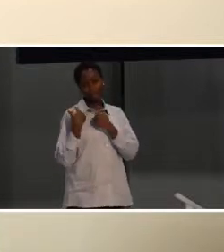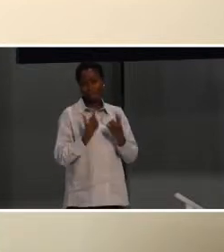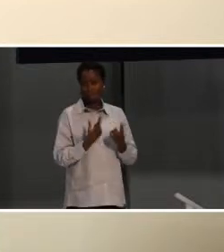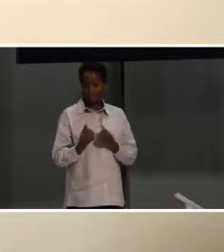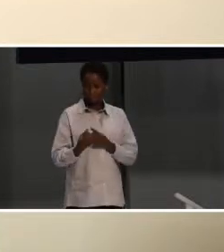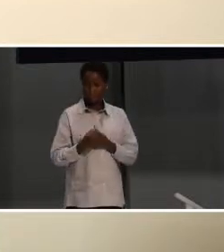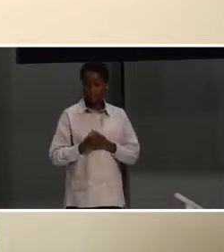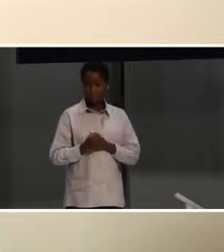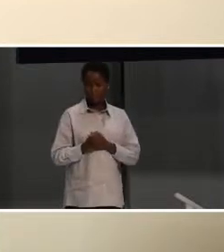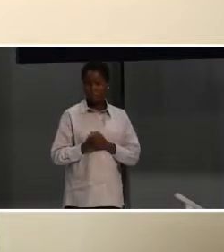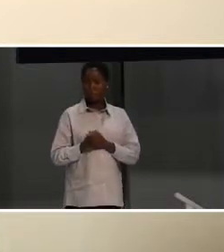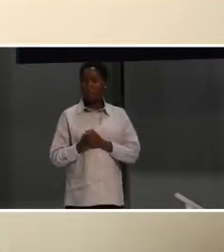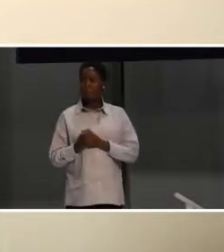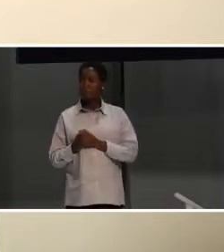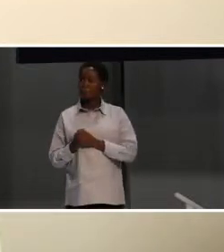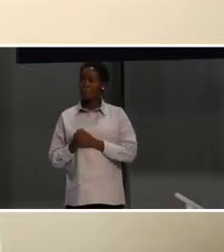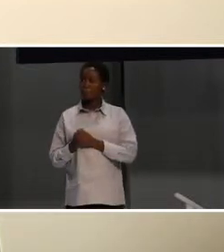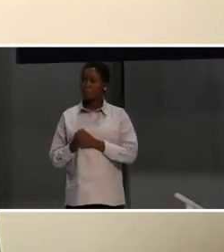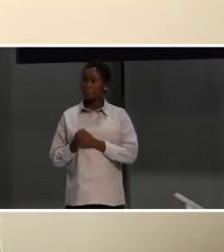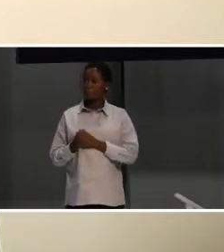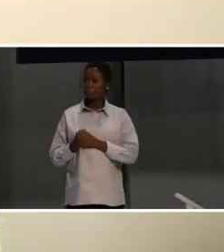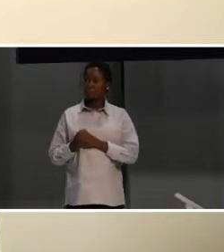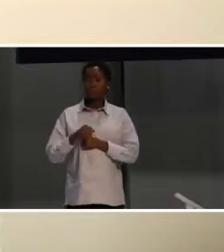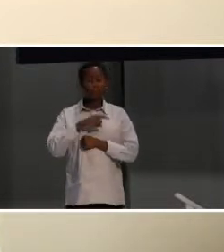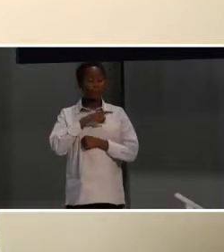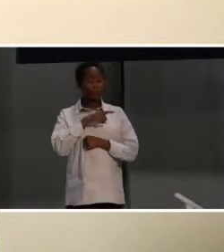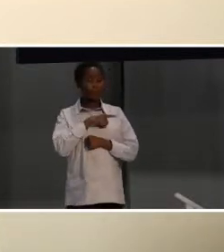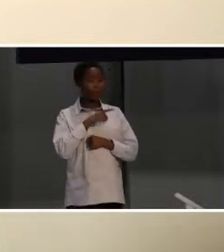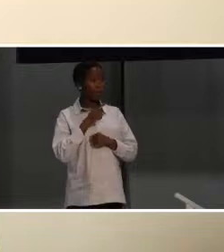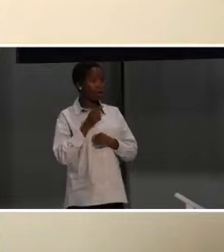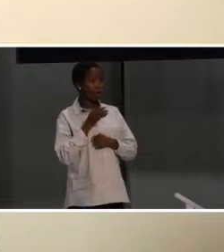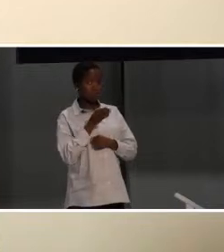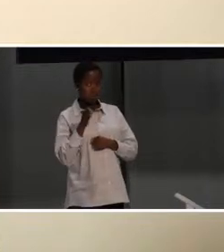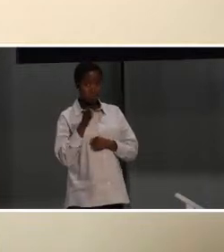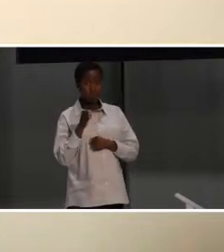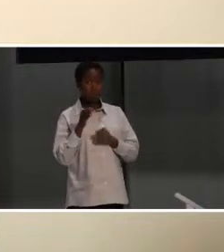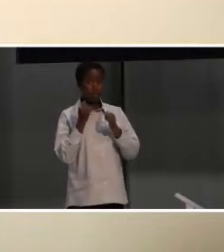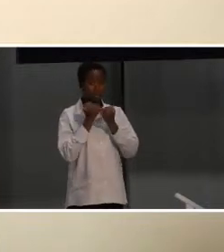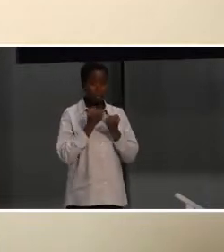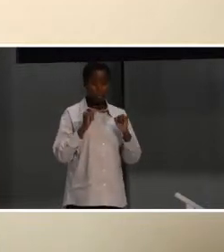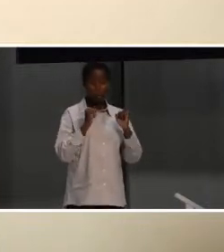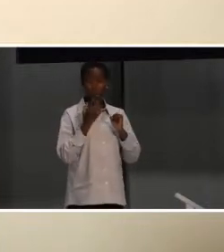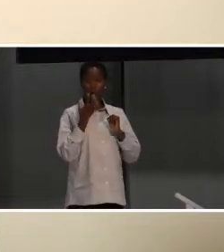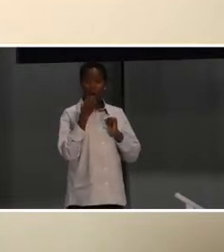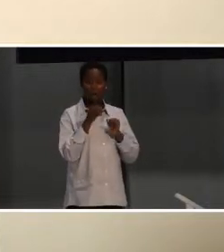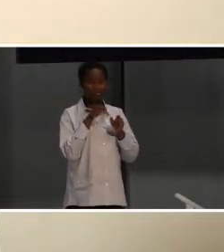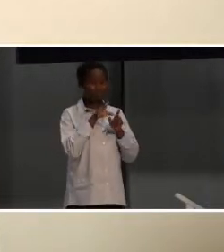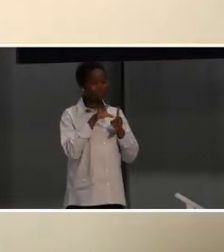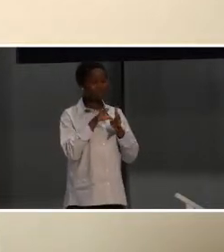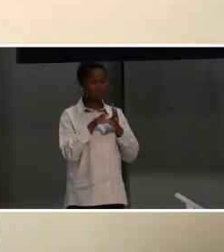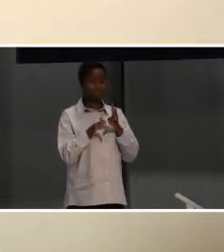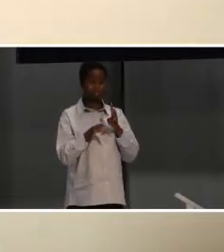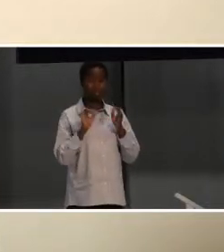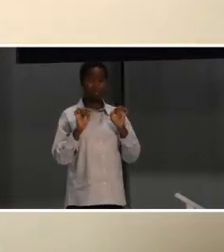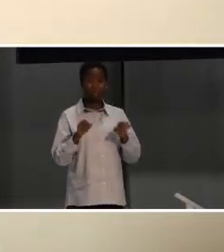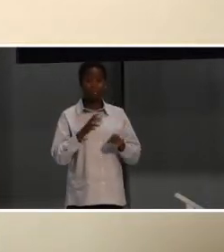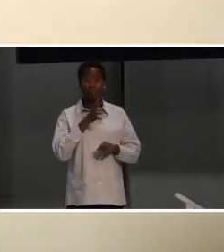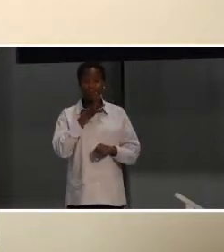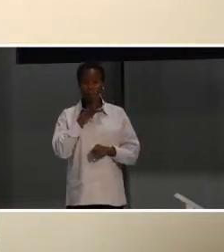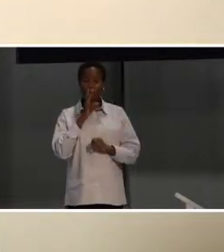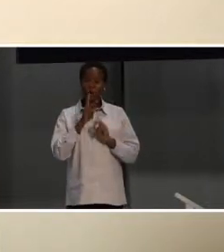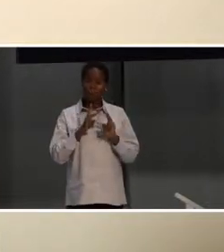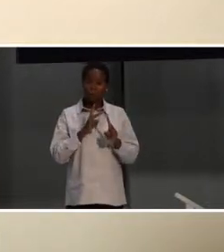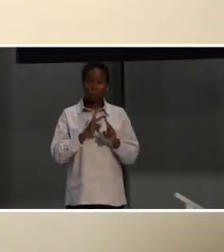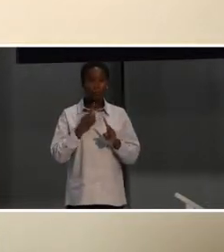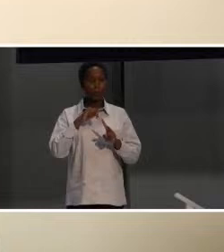age where the threats to consolidating democracy are multiple and varied, it is encouraging that